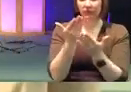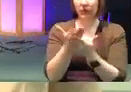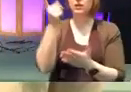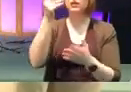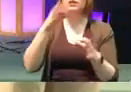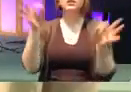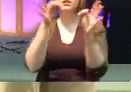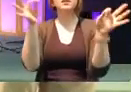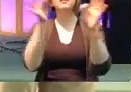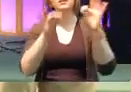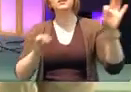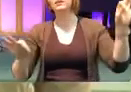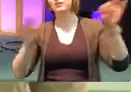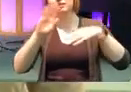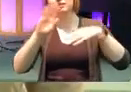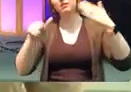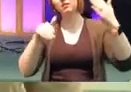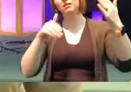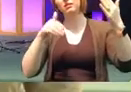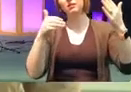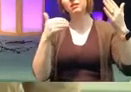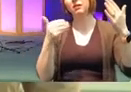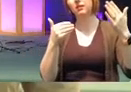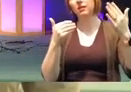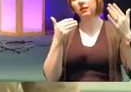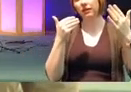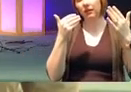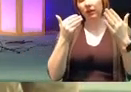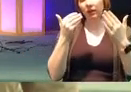You're worthy of it